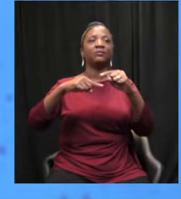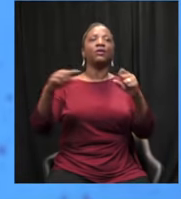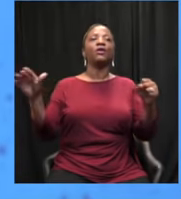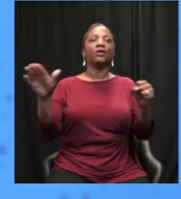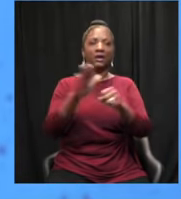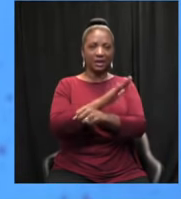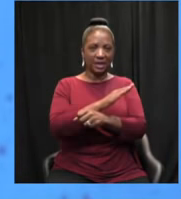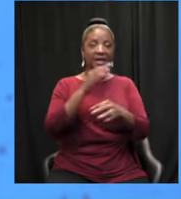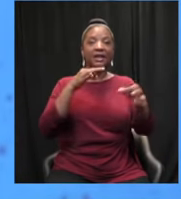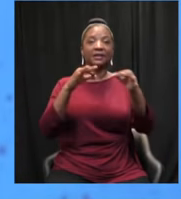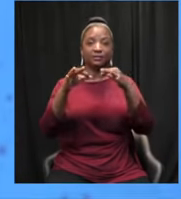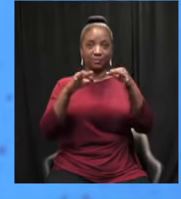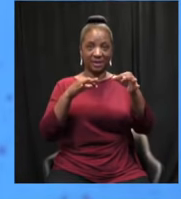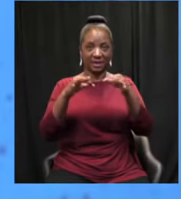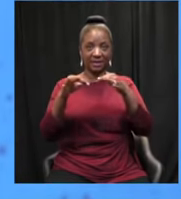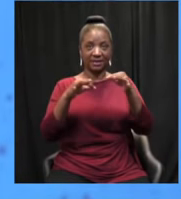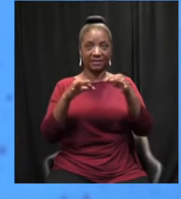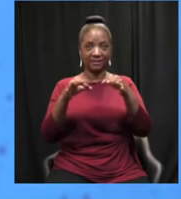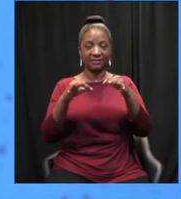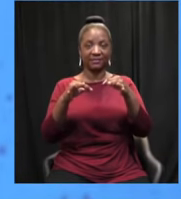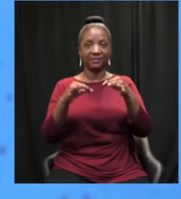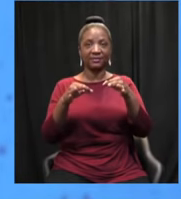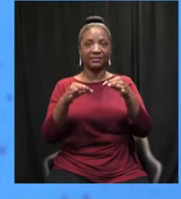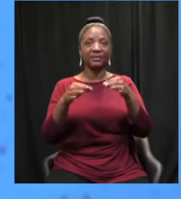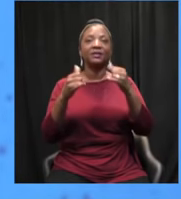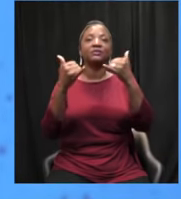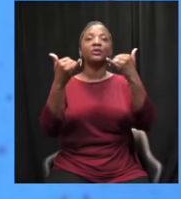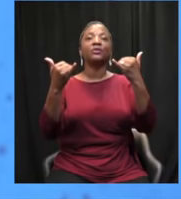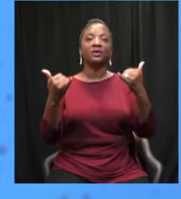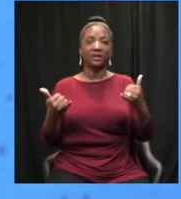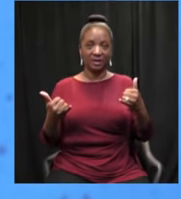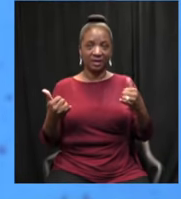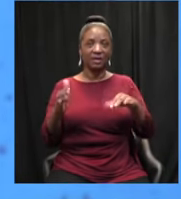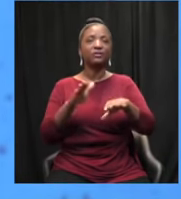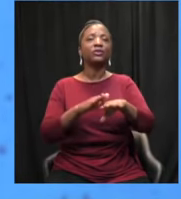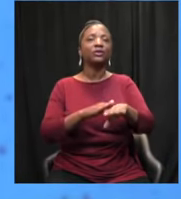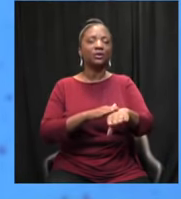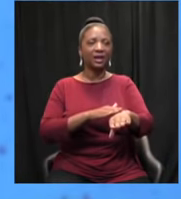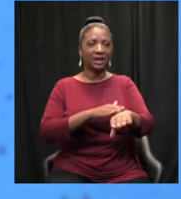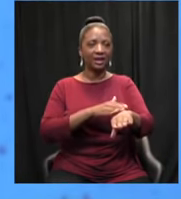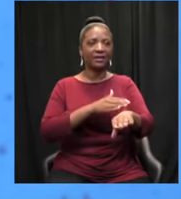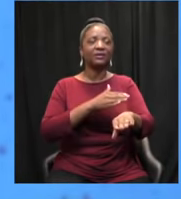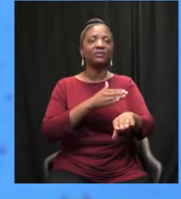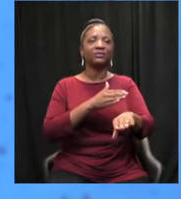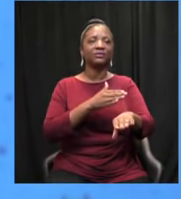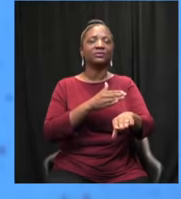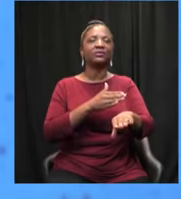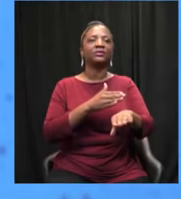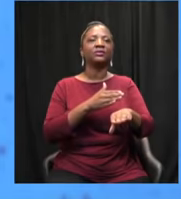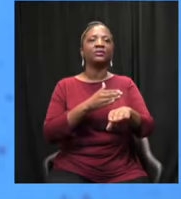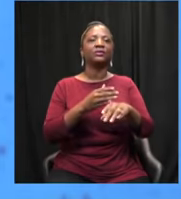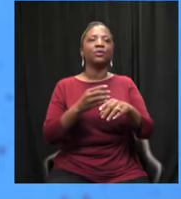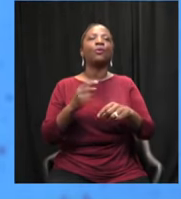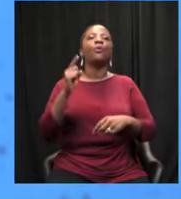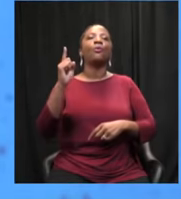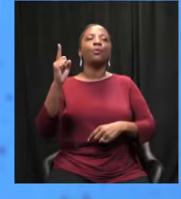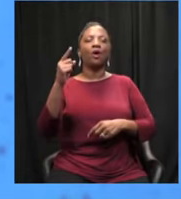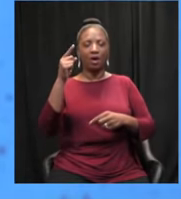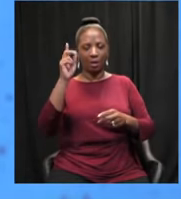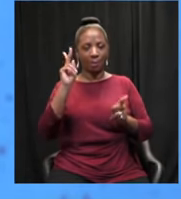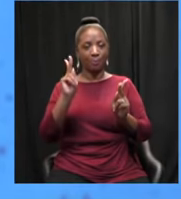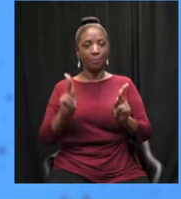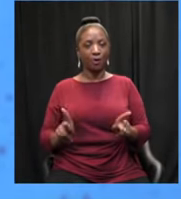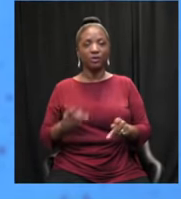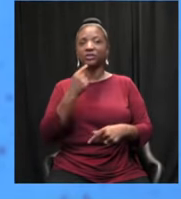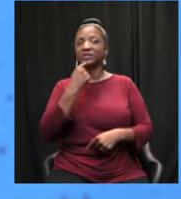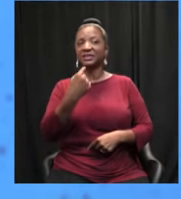possible. So allow us to slow down for a few moments, friends, because one scholar said this, one of the best things you